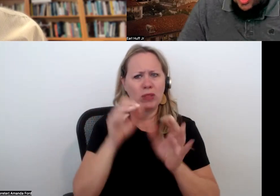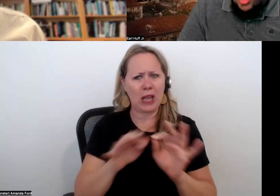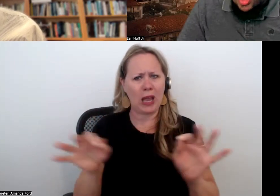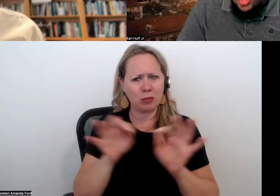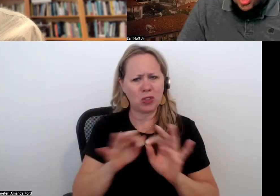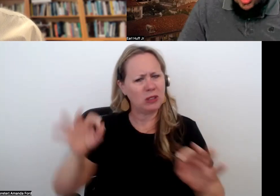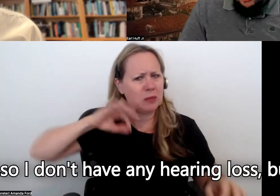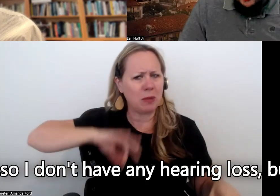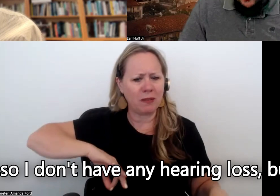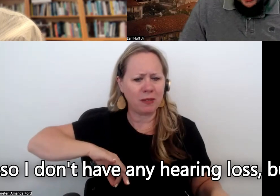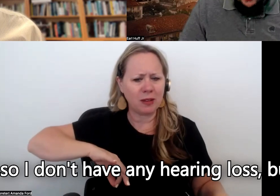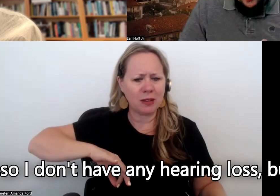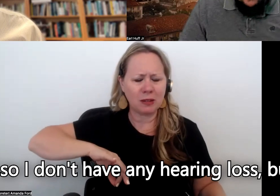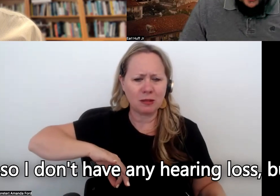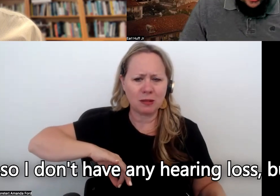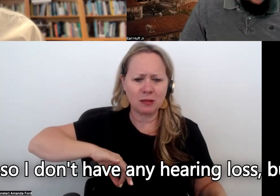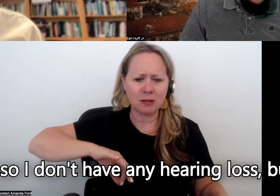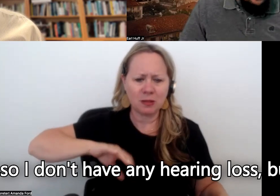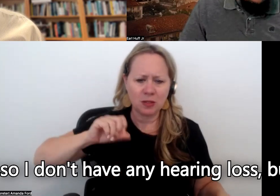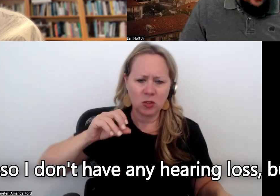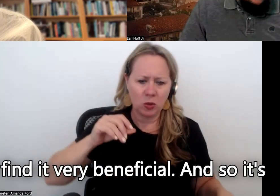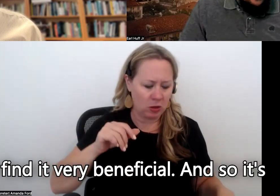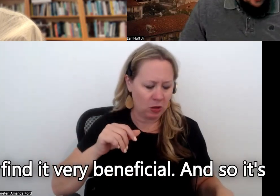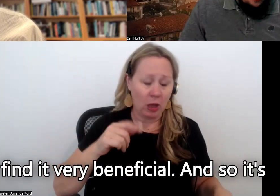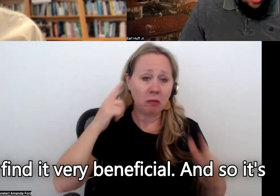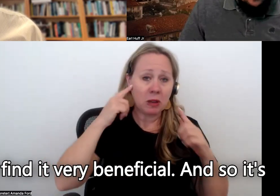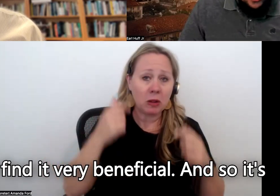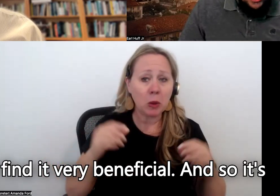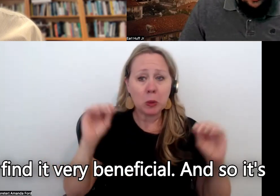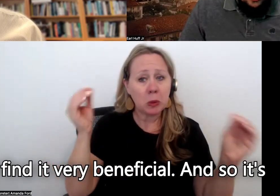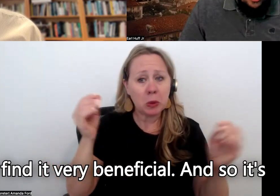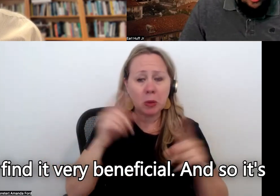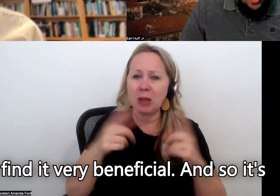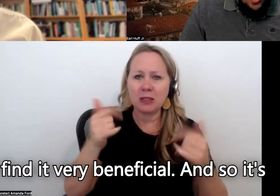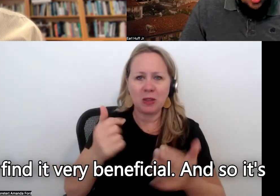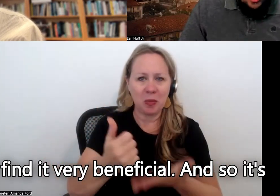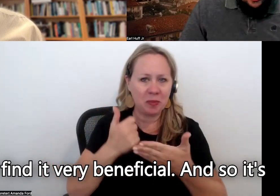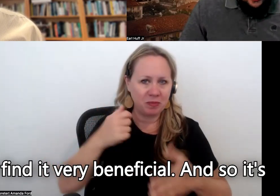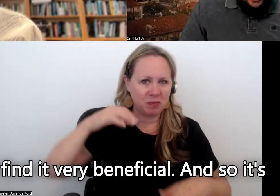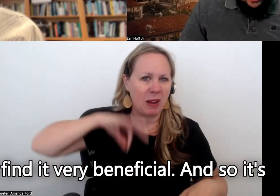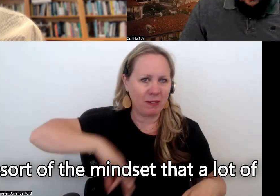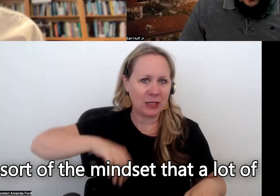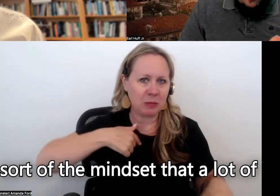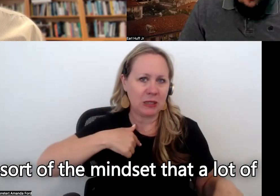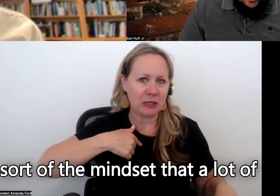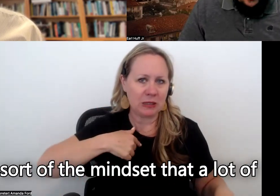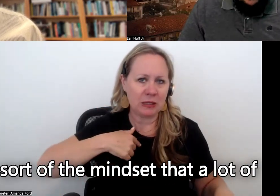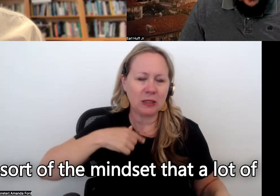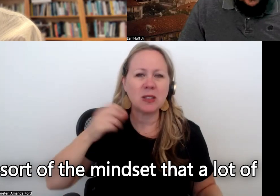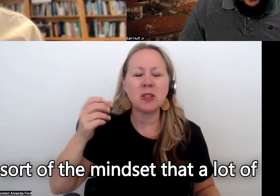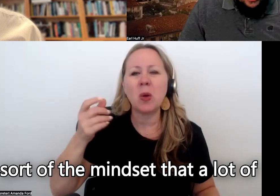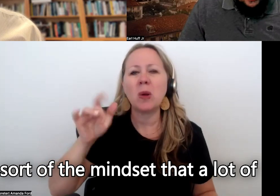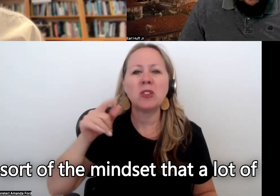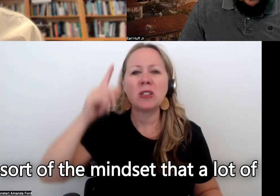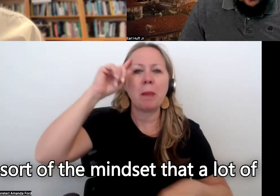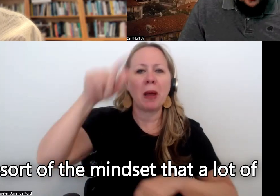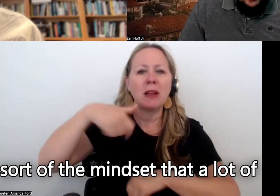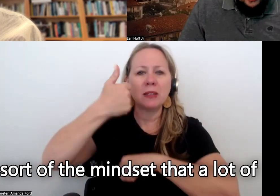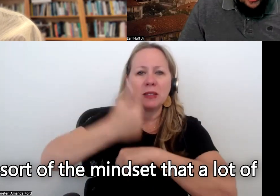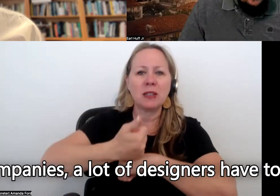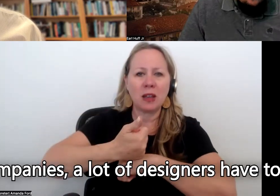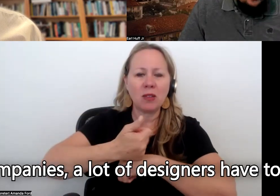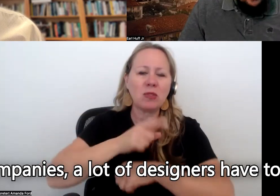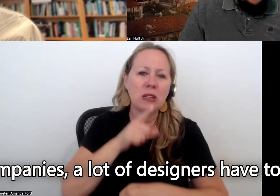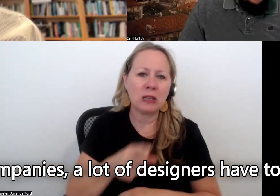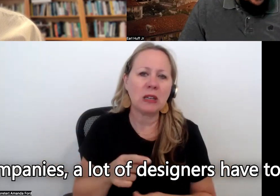Um, and so I don't have any hearing loss, but I find it very beneficial. And so it's sort of the mindset that